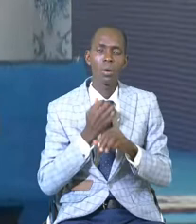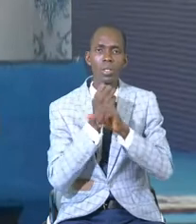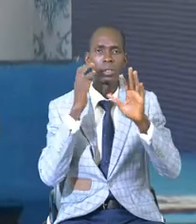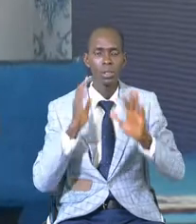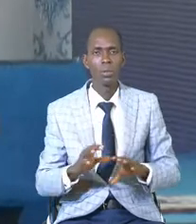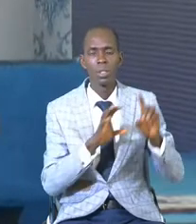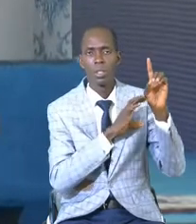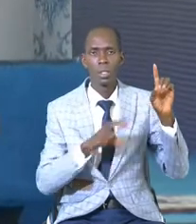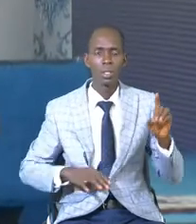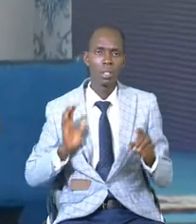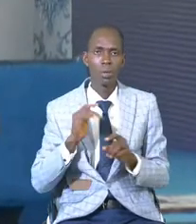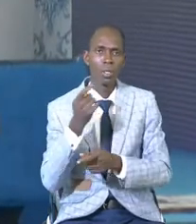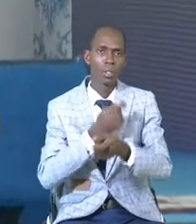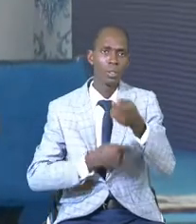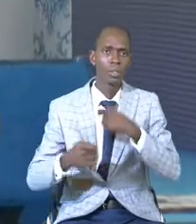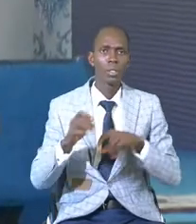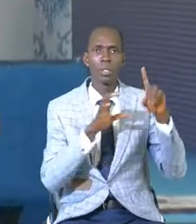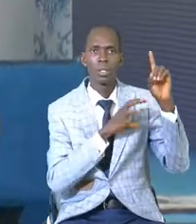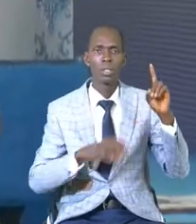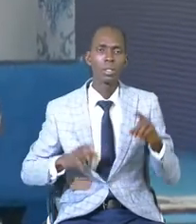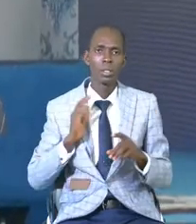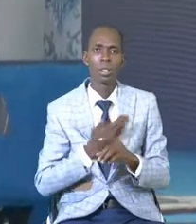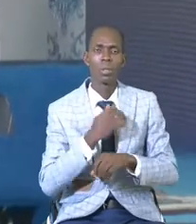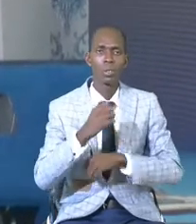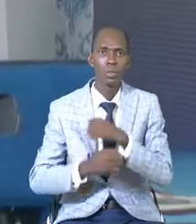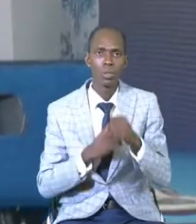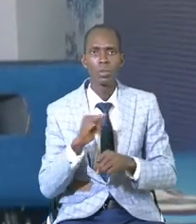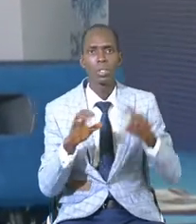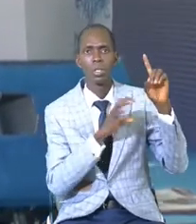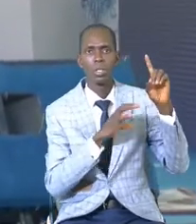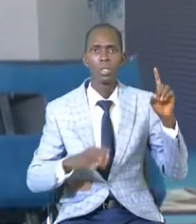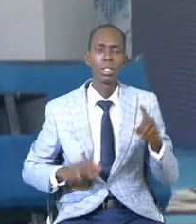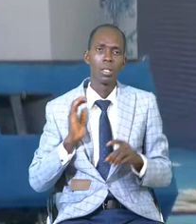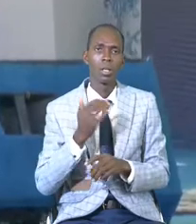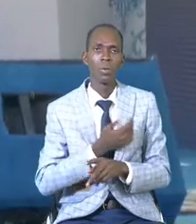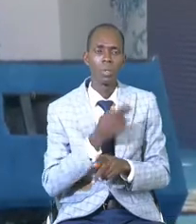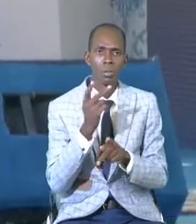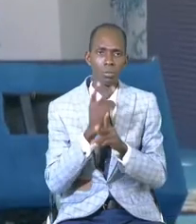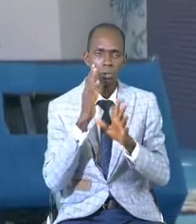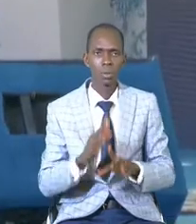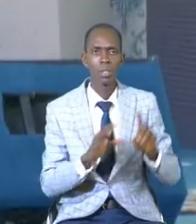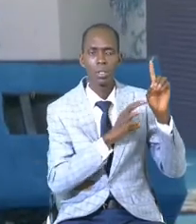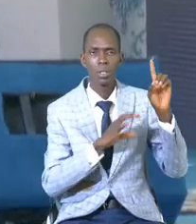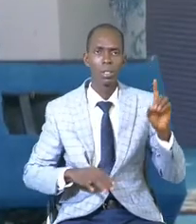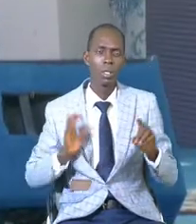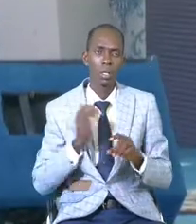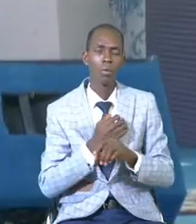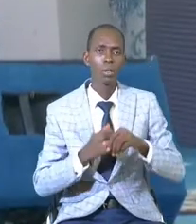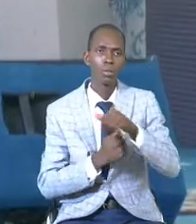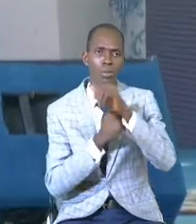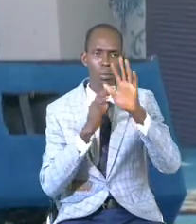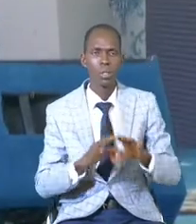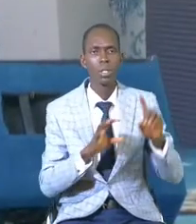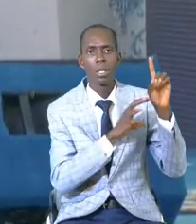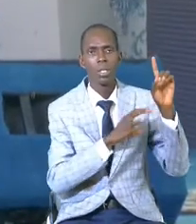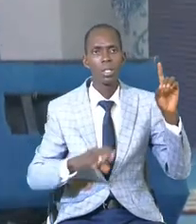substitute. Christ, our sovereign. Christ, our sustainer. Christ, our succor. And Christ,